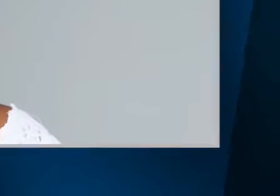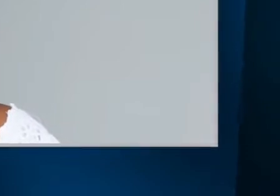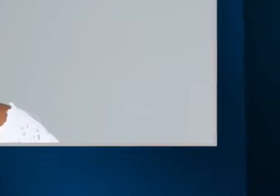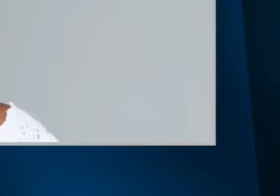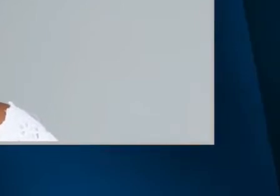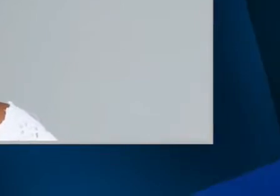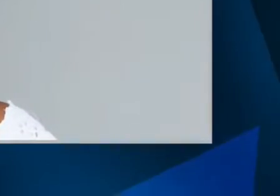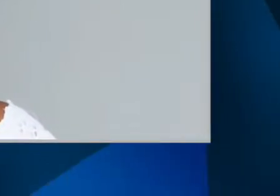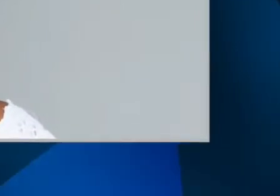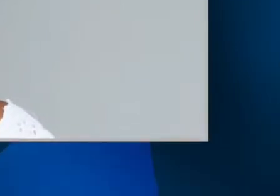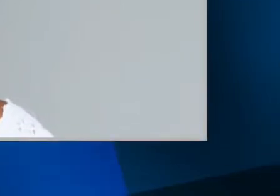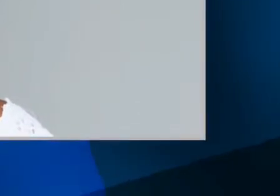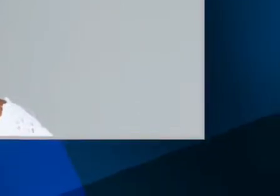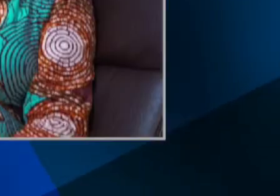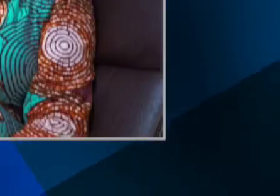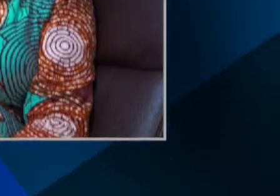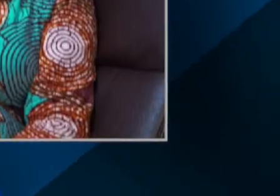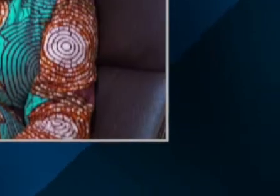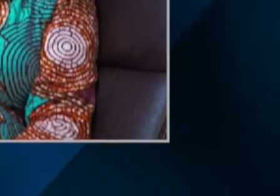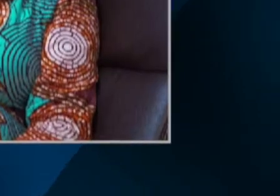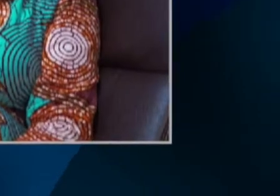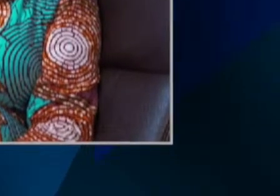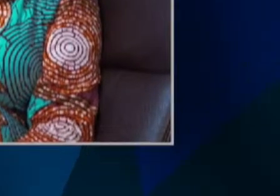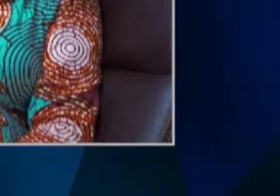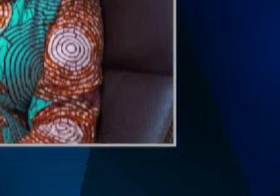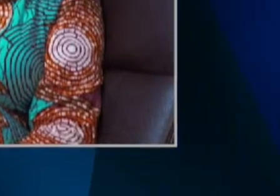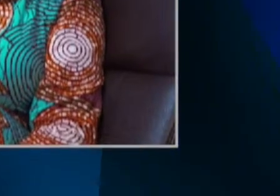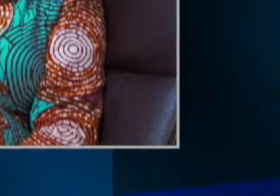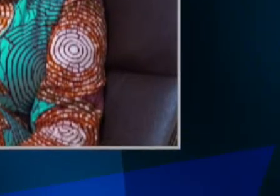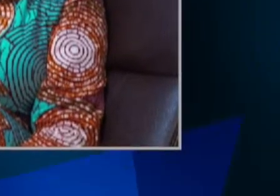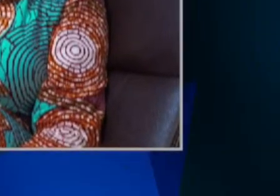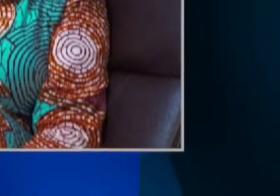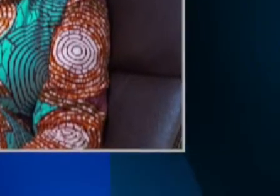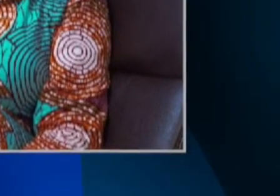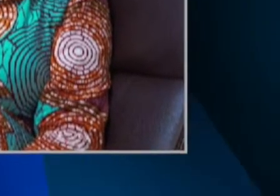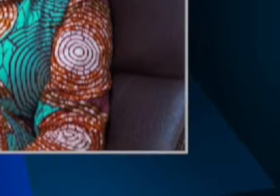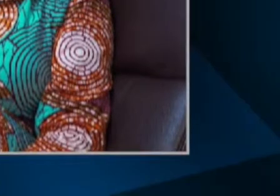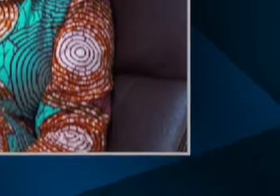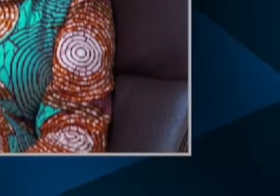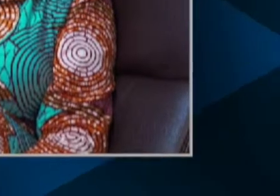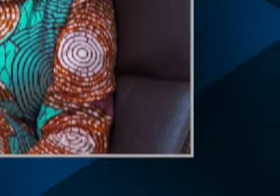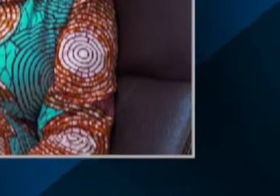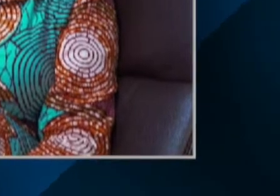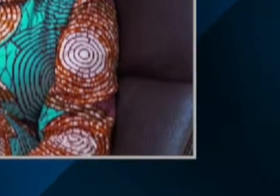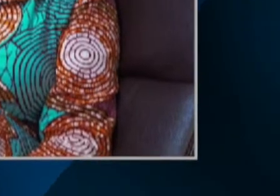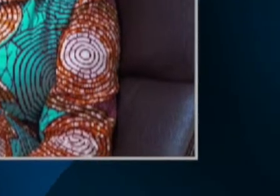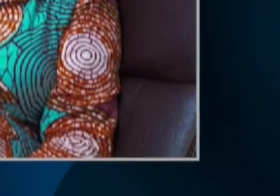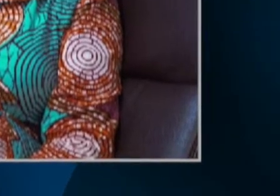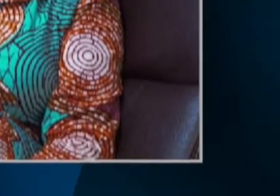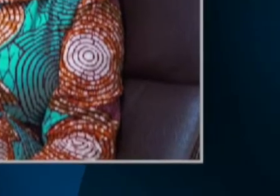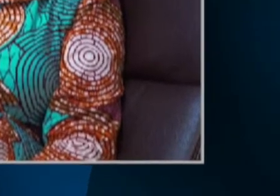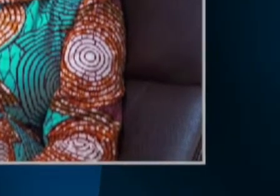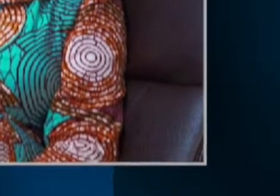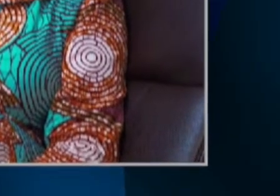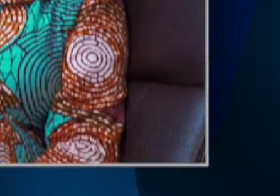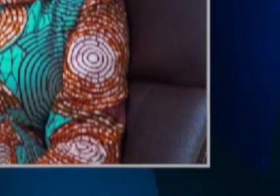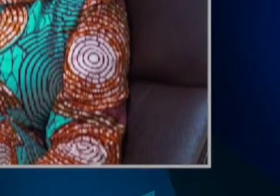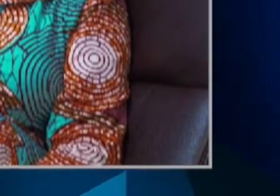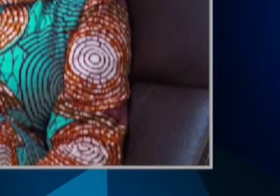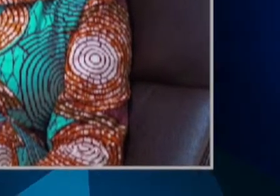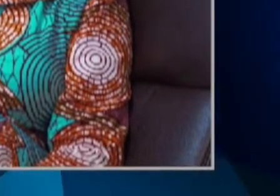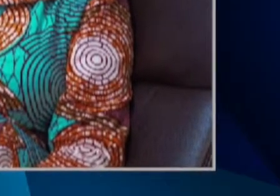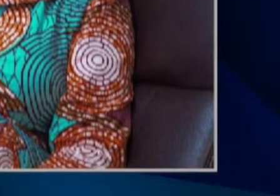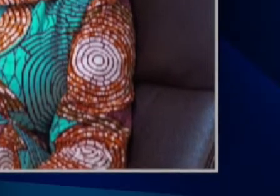UK as a banker and relocated to Ghana. And all she wanted from God was work outside the formal sector. After an